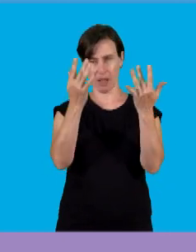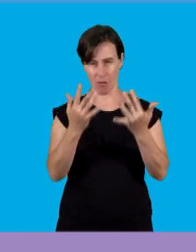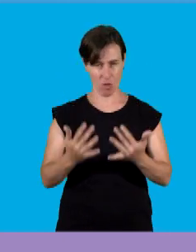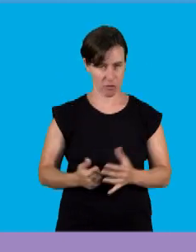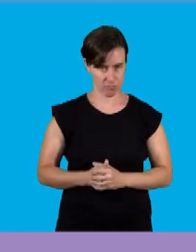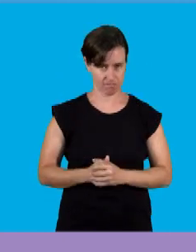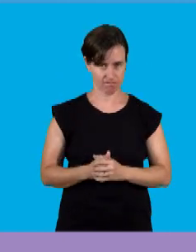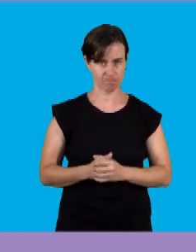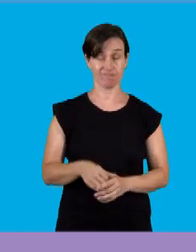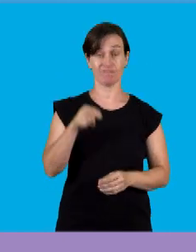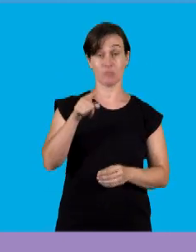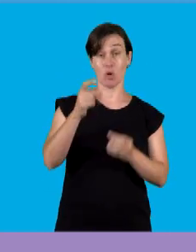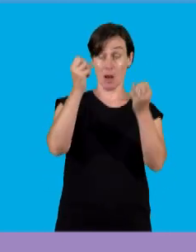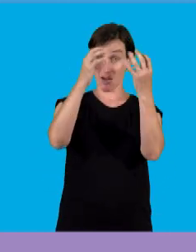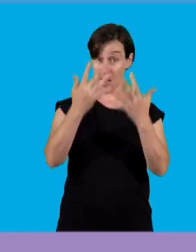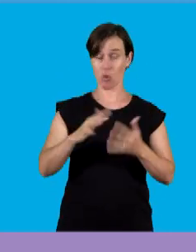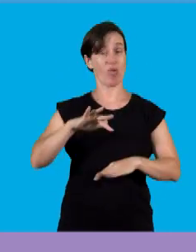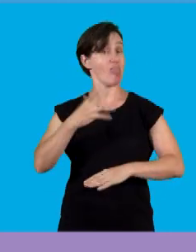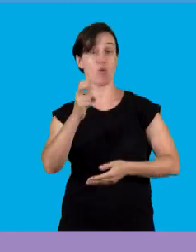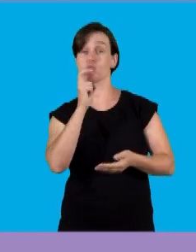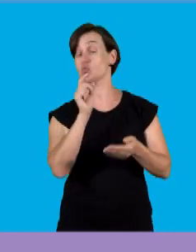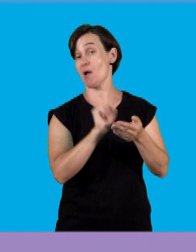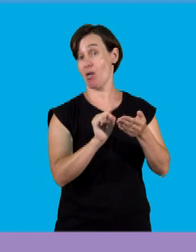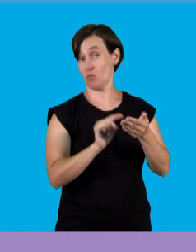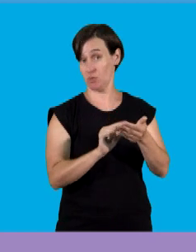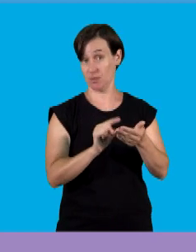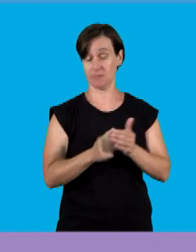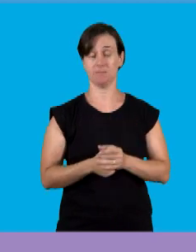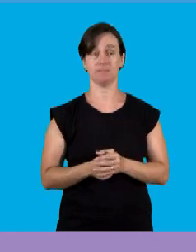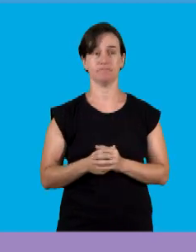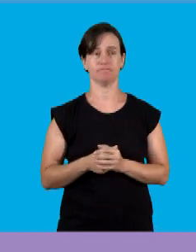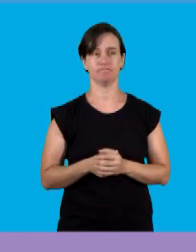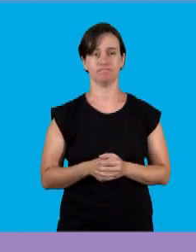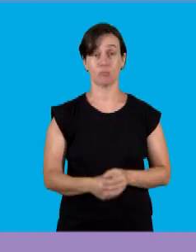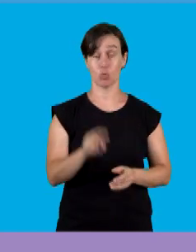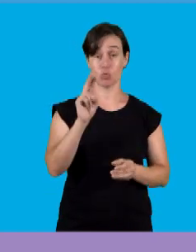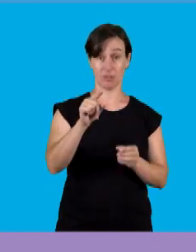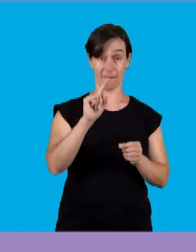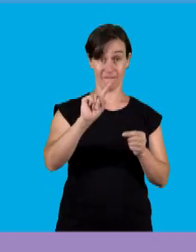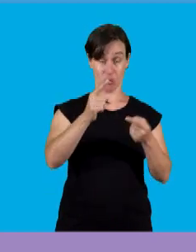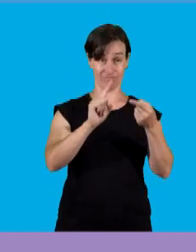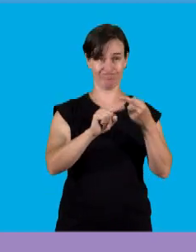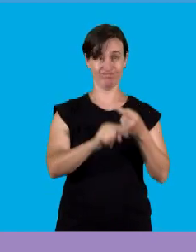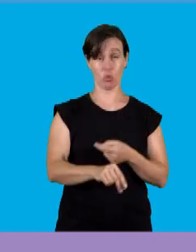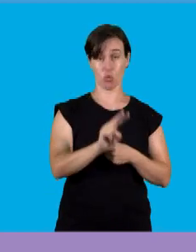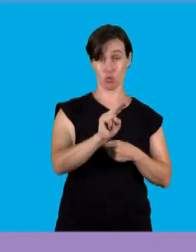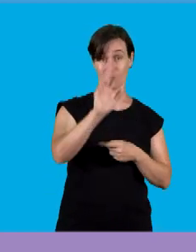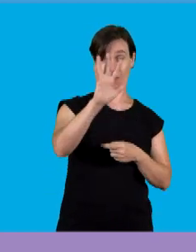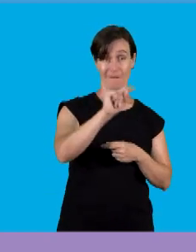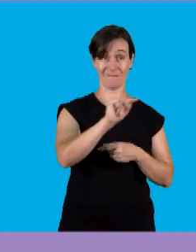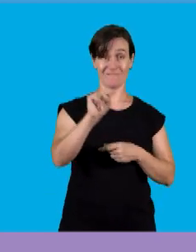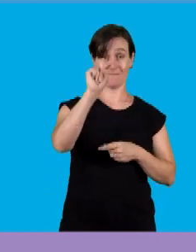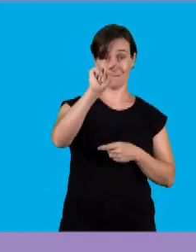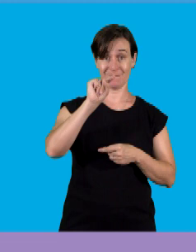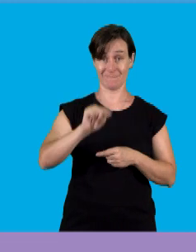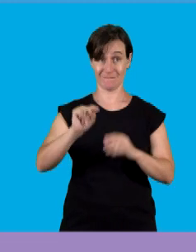calculate the following without the use of a calculator. We have been given there 2 exponent 5 divided